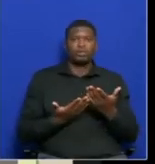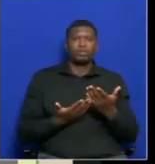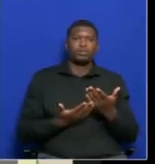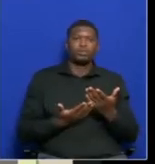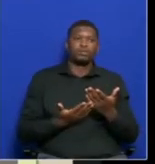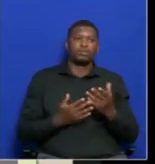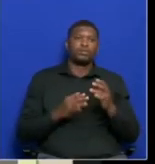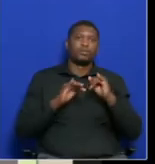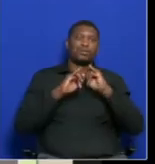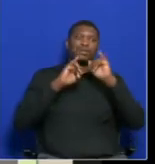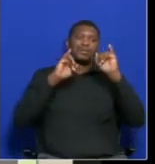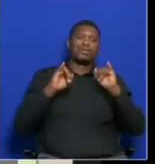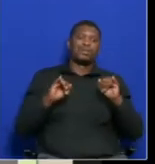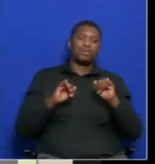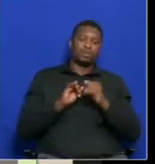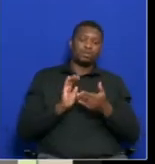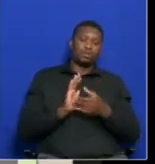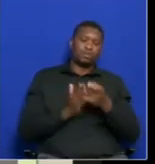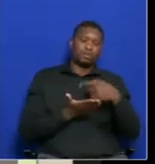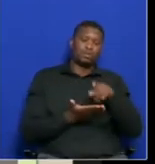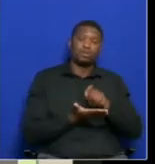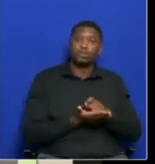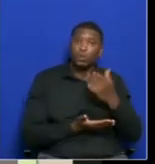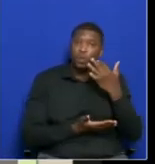26 February